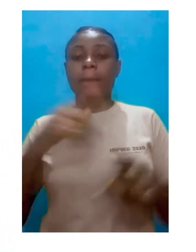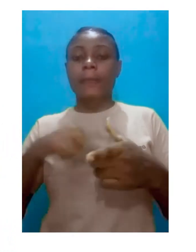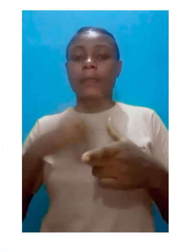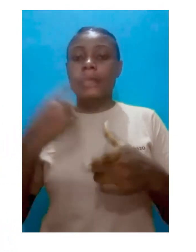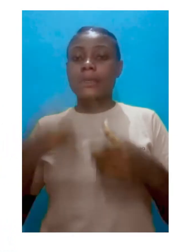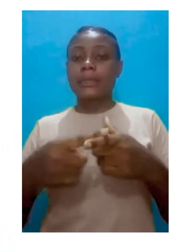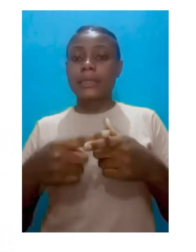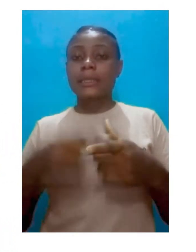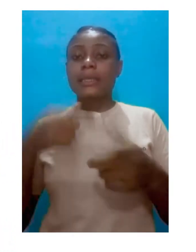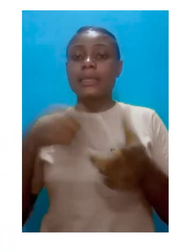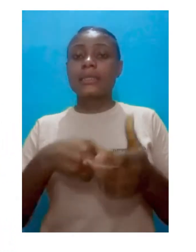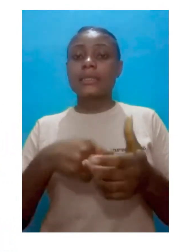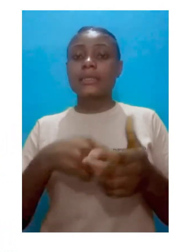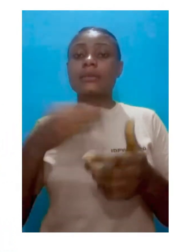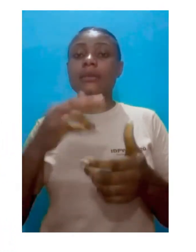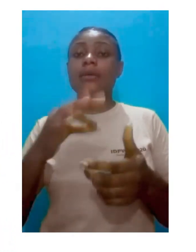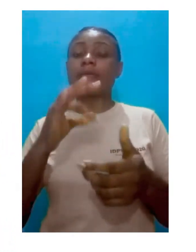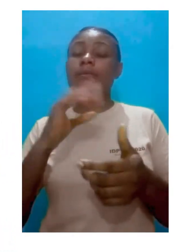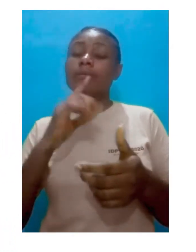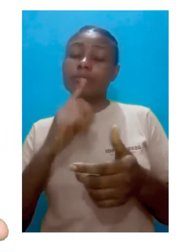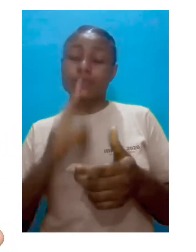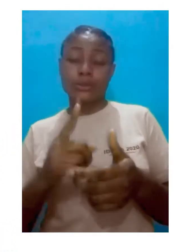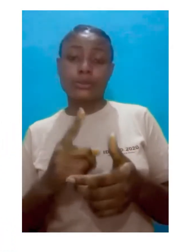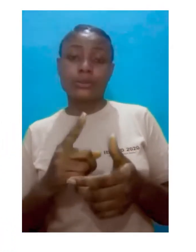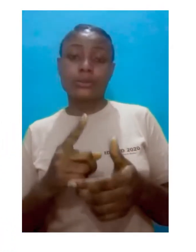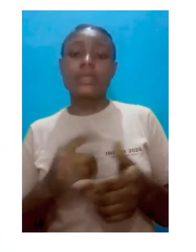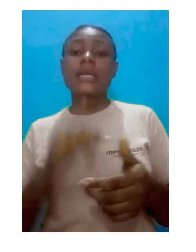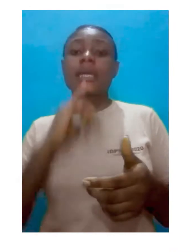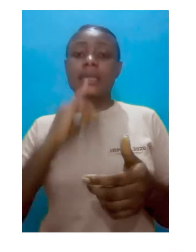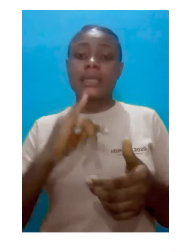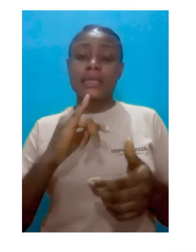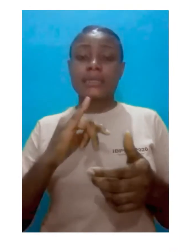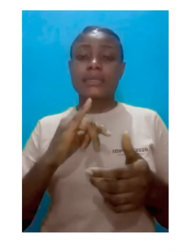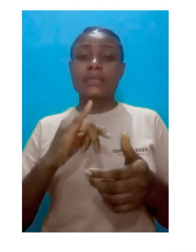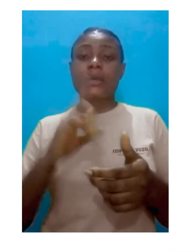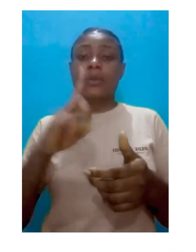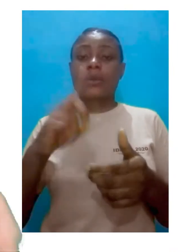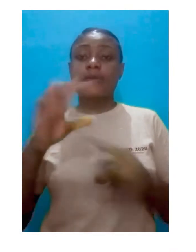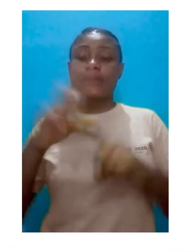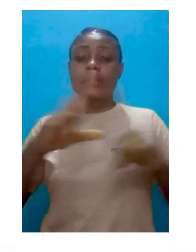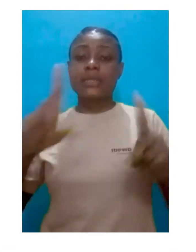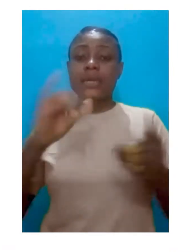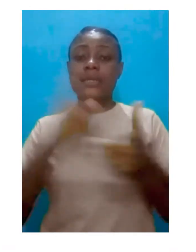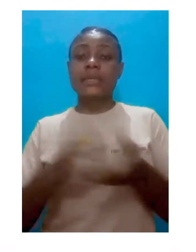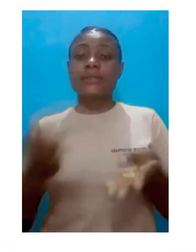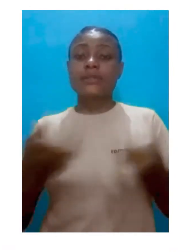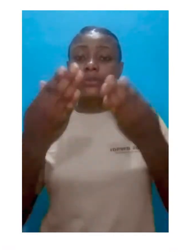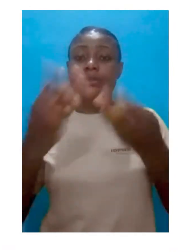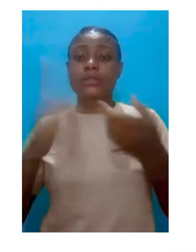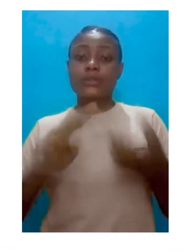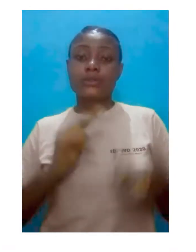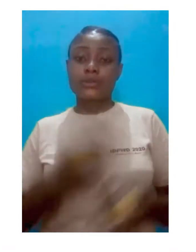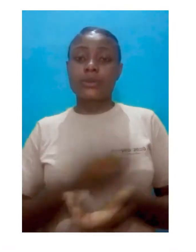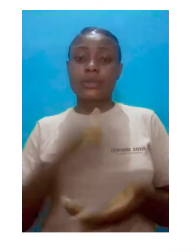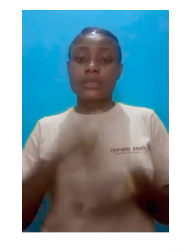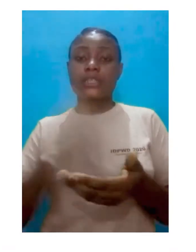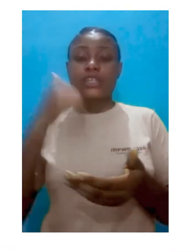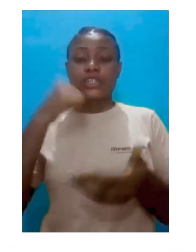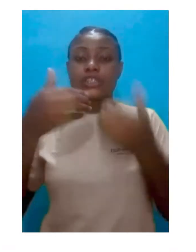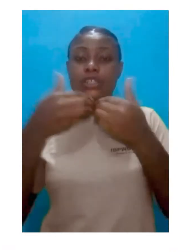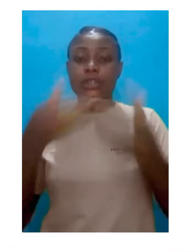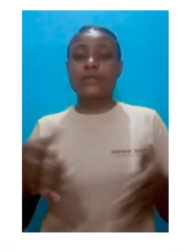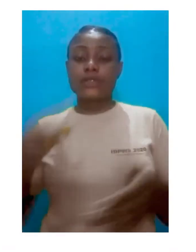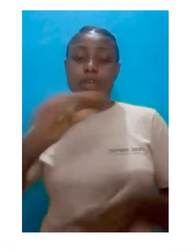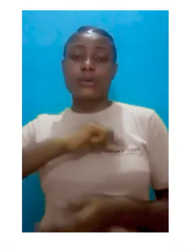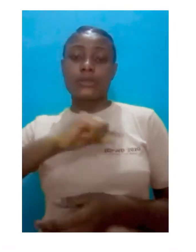no response. And this, of course, is a segment of the sign that suggests to us that